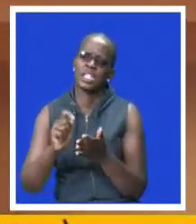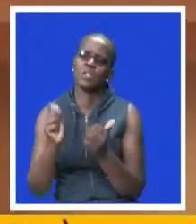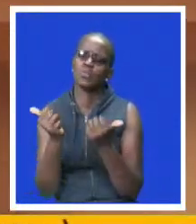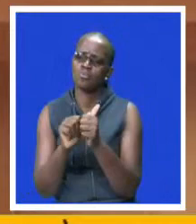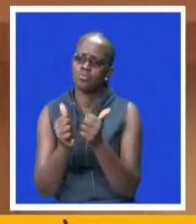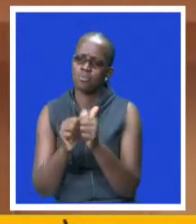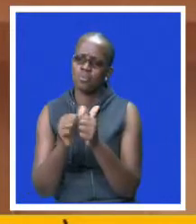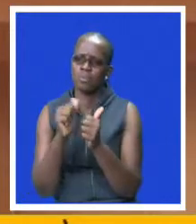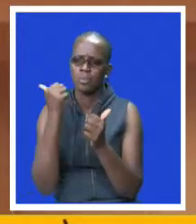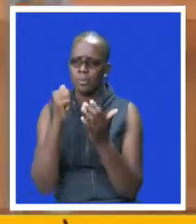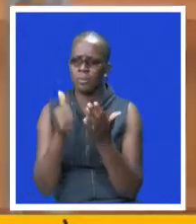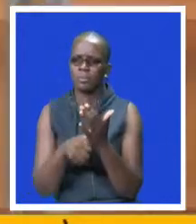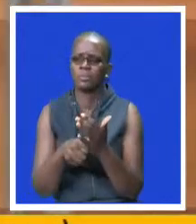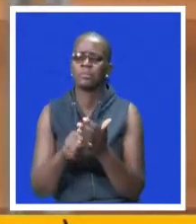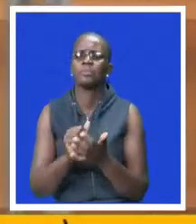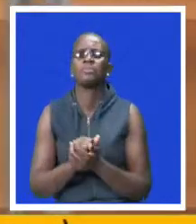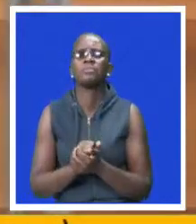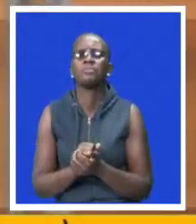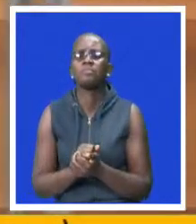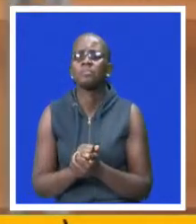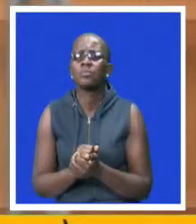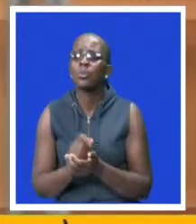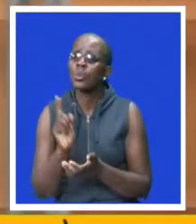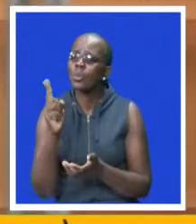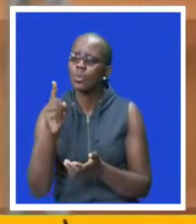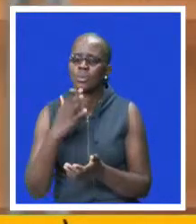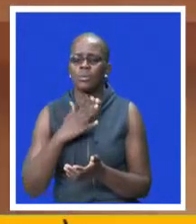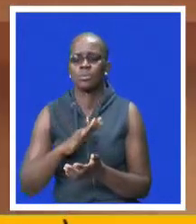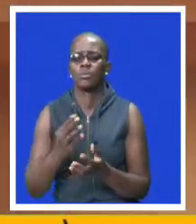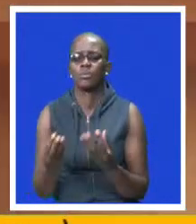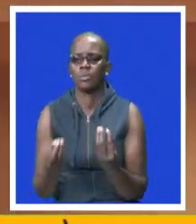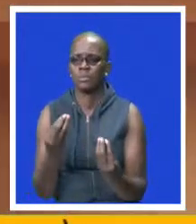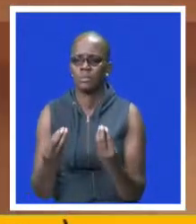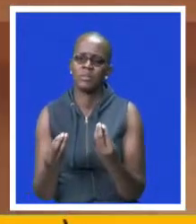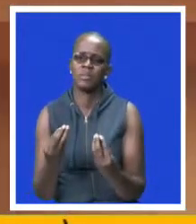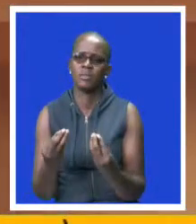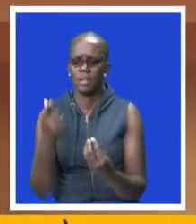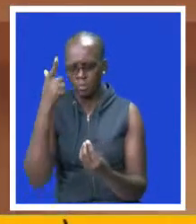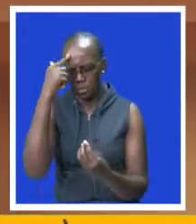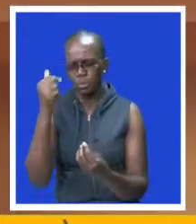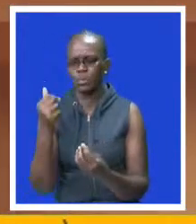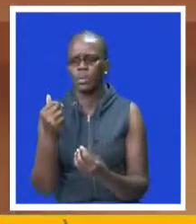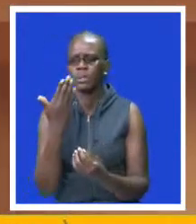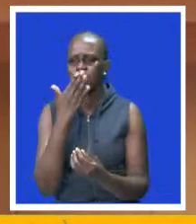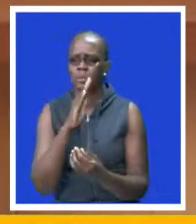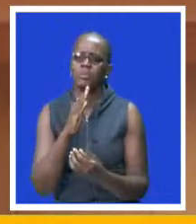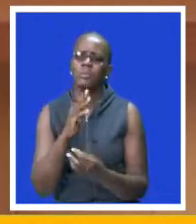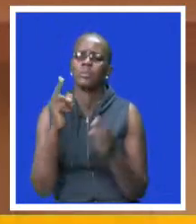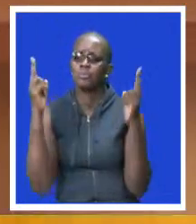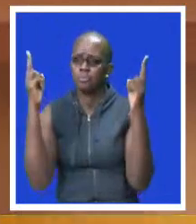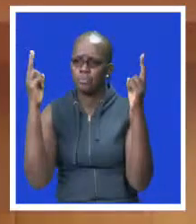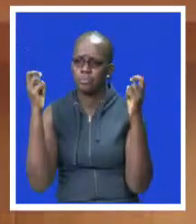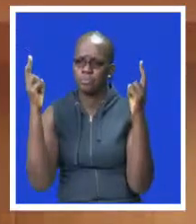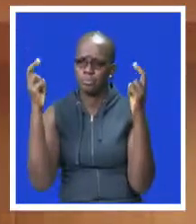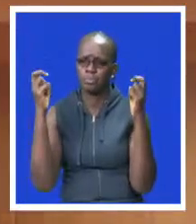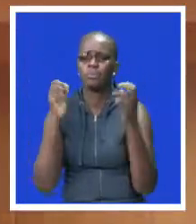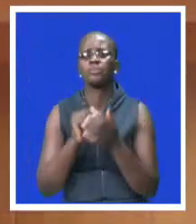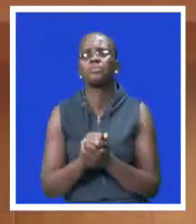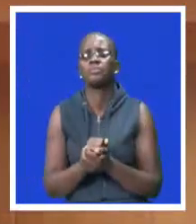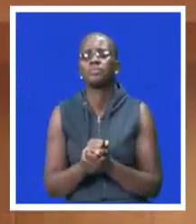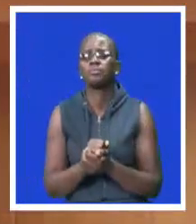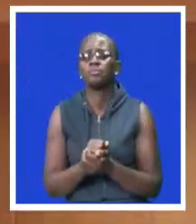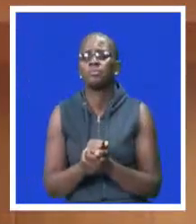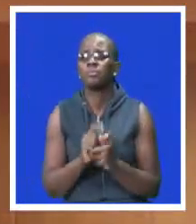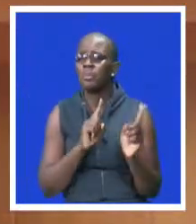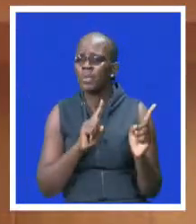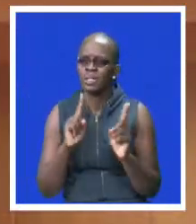letter. Okay, all right. What are you expecting your learners to have learned by the end of the lesson? The main objective here is to help the learner